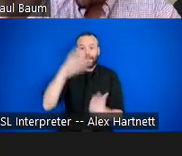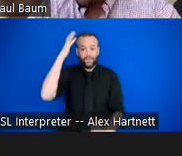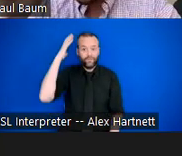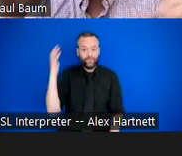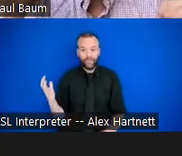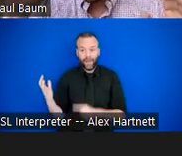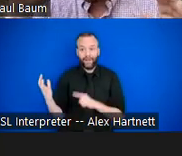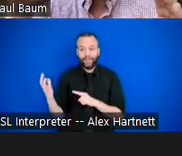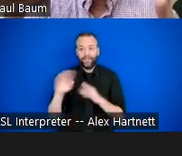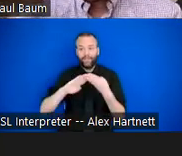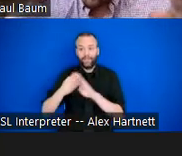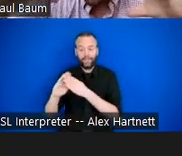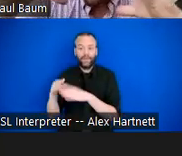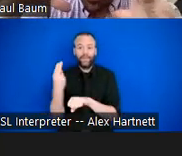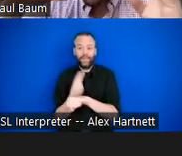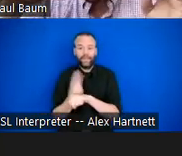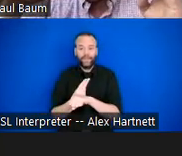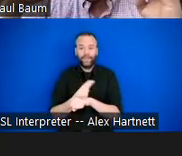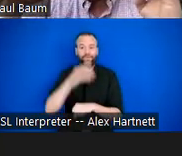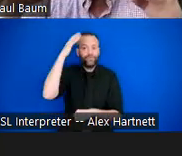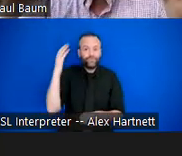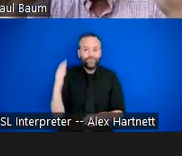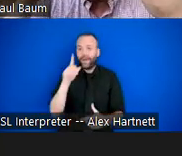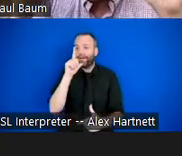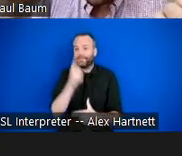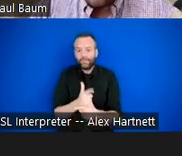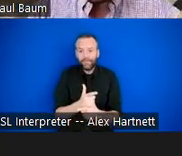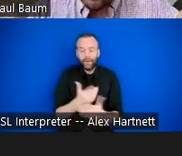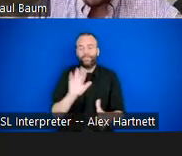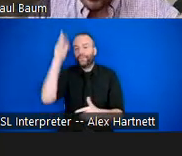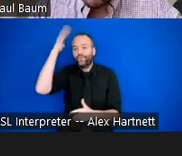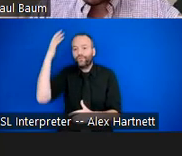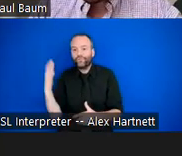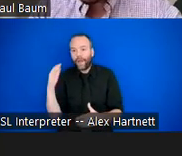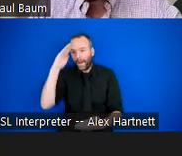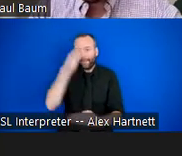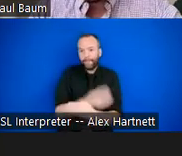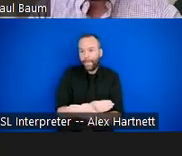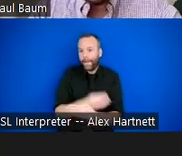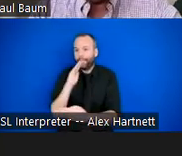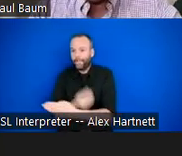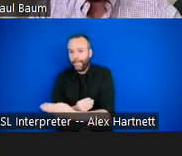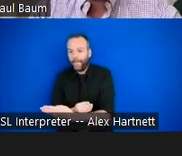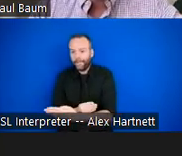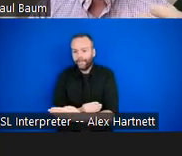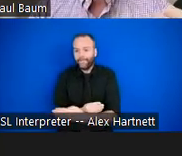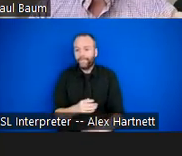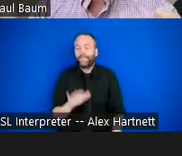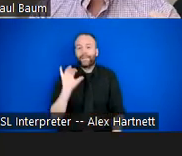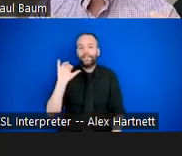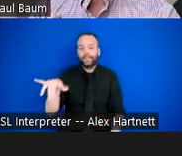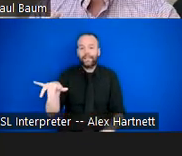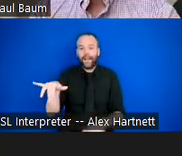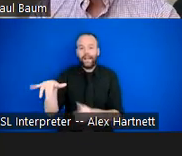drag homes. It used to be to where they're congregating, and that is the safe space. That is the living environment. And